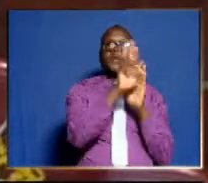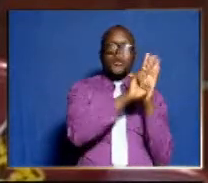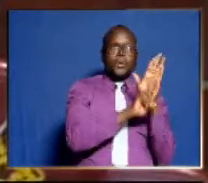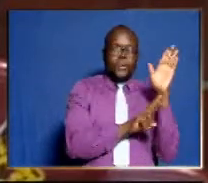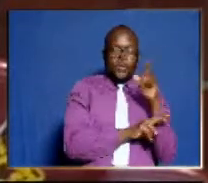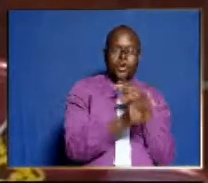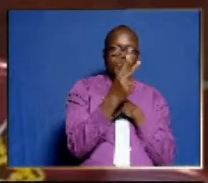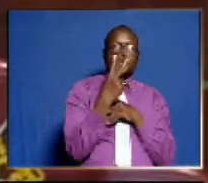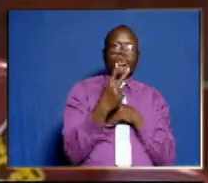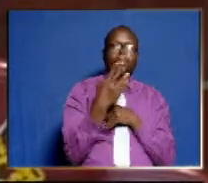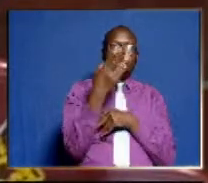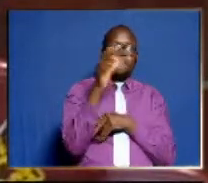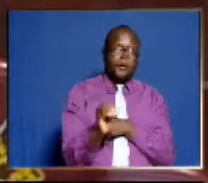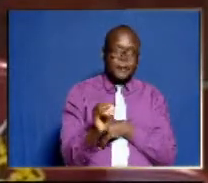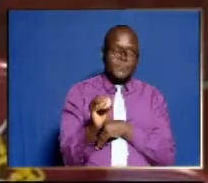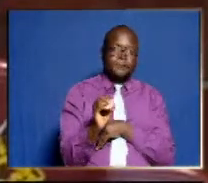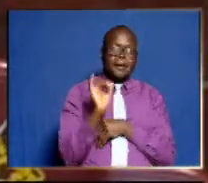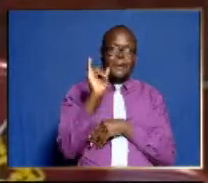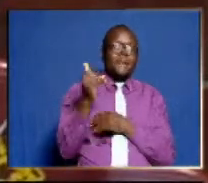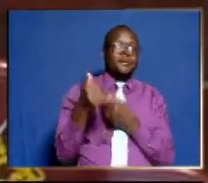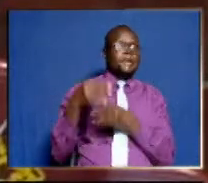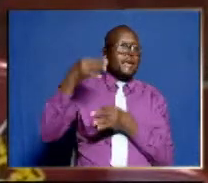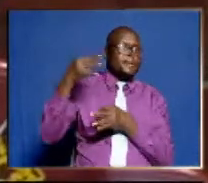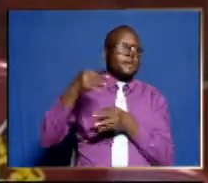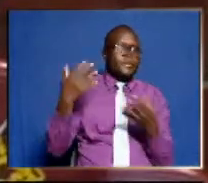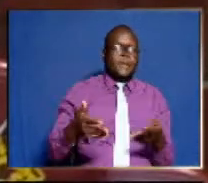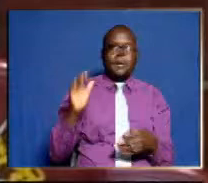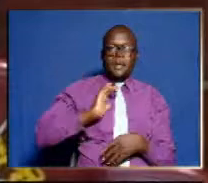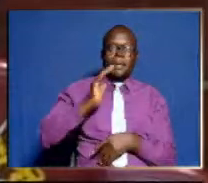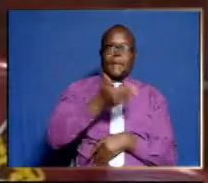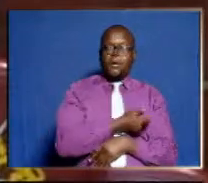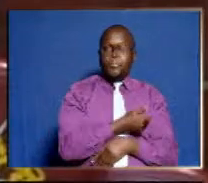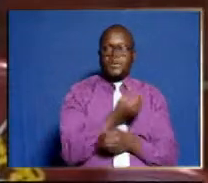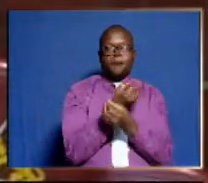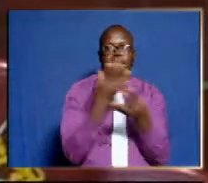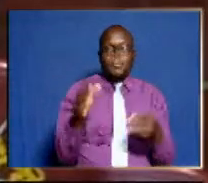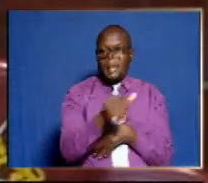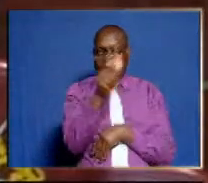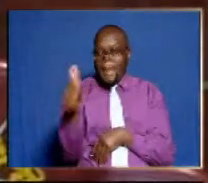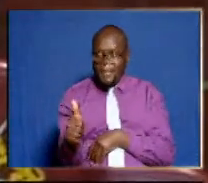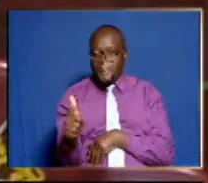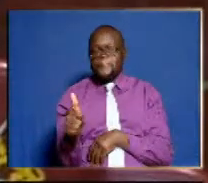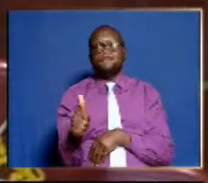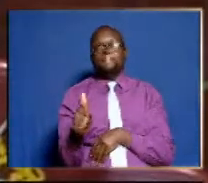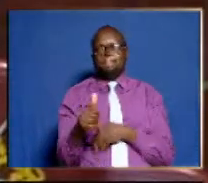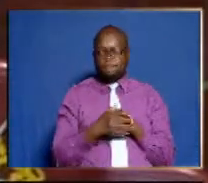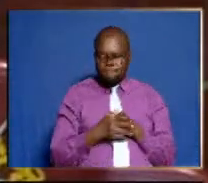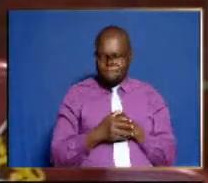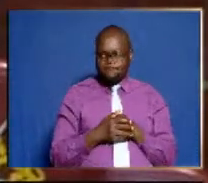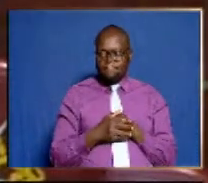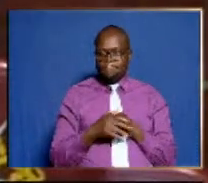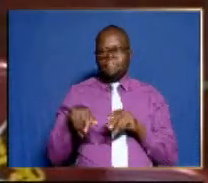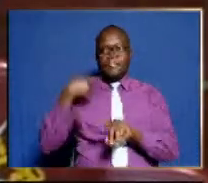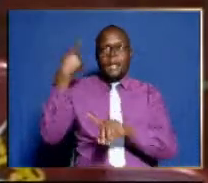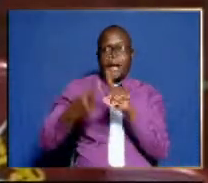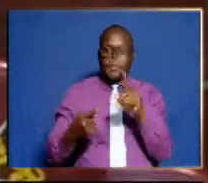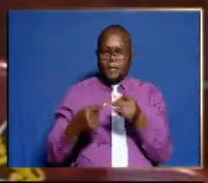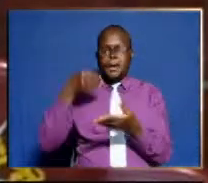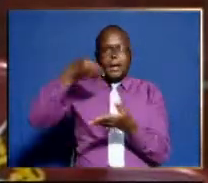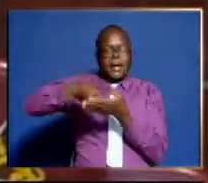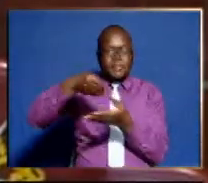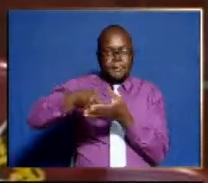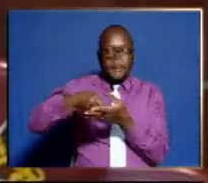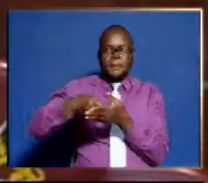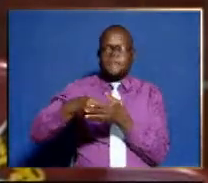is consideration of estimates in the Committee of Supply. The rest are as the annual estimates are as in